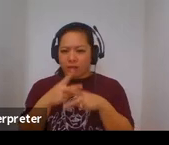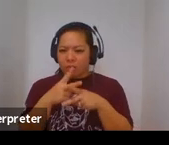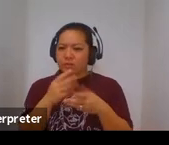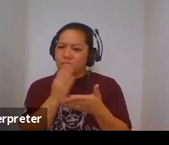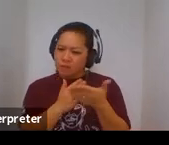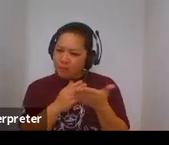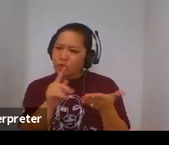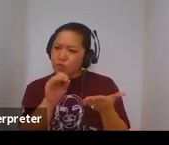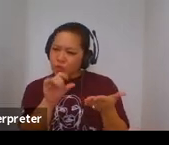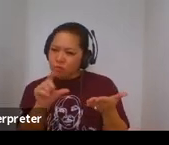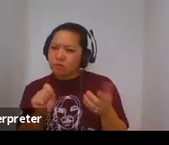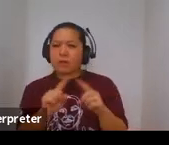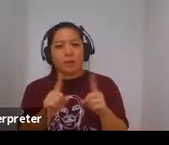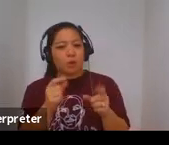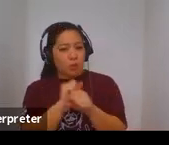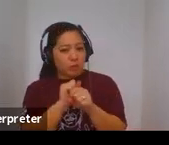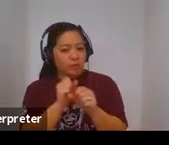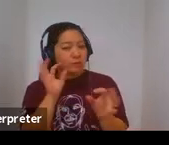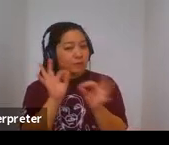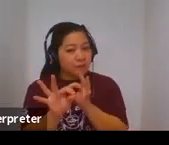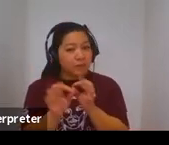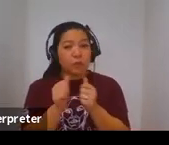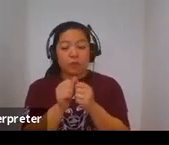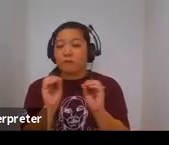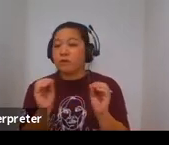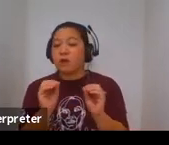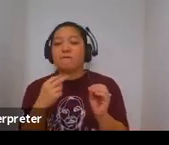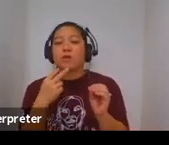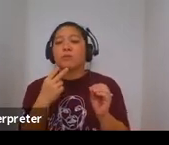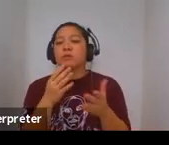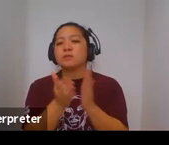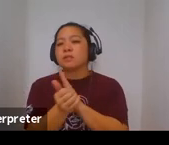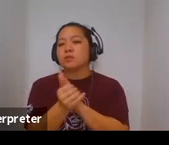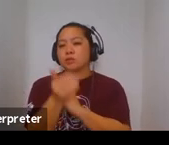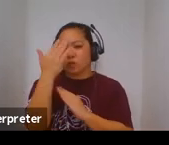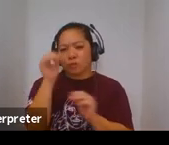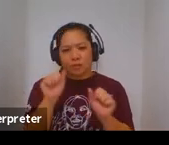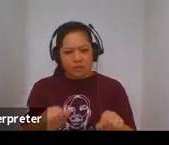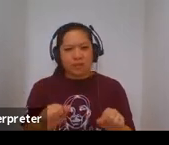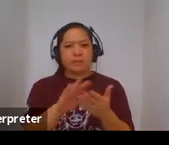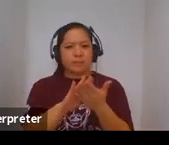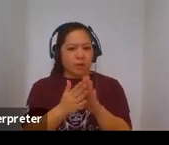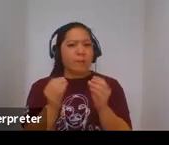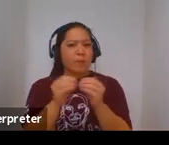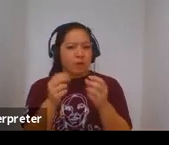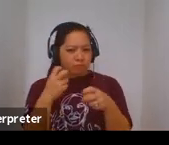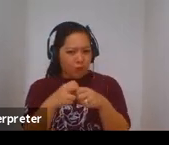some tools, but working specifically with nonverbal skills can be more